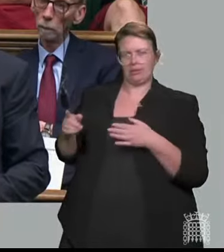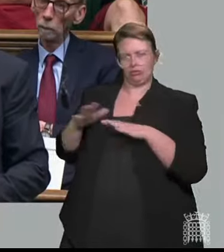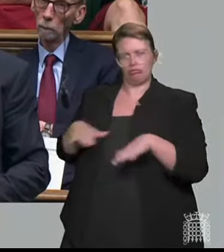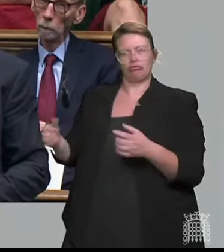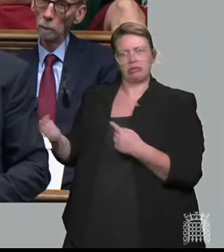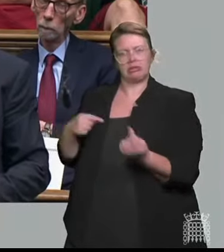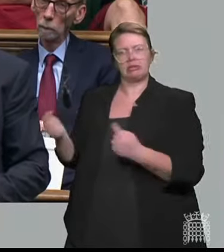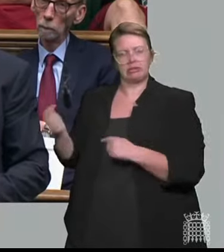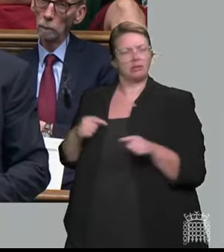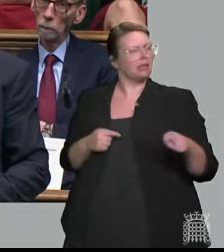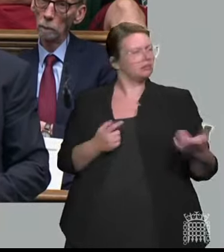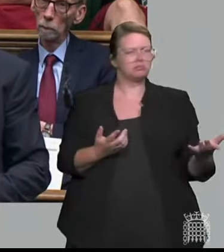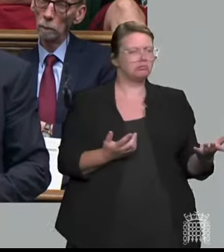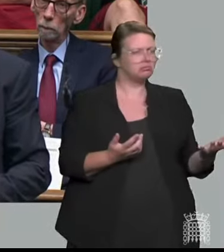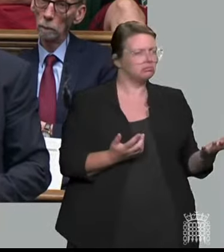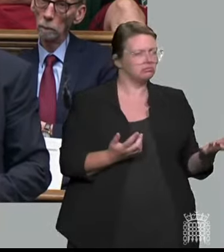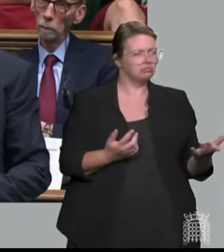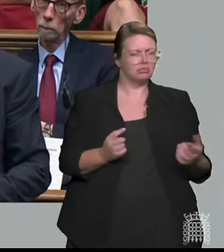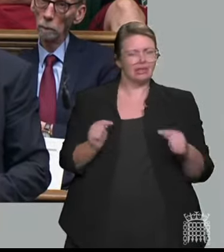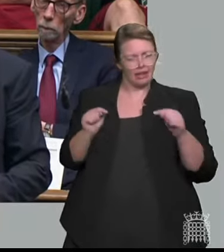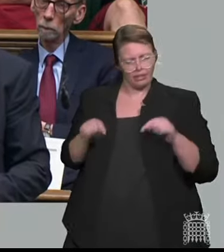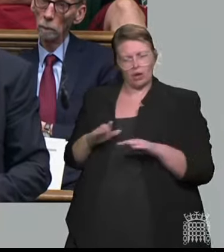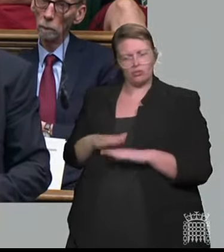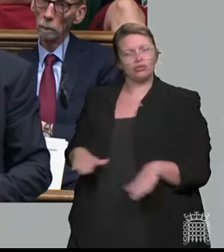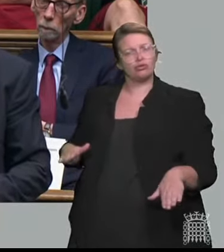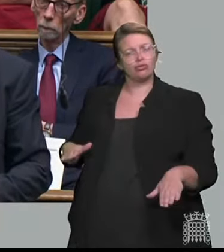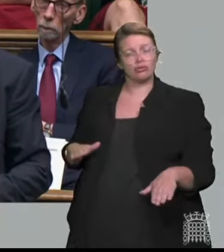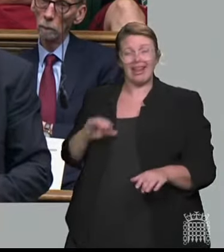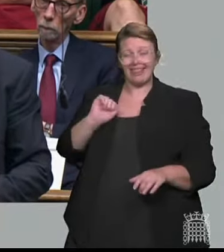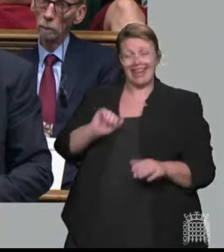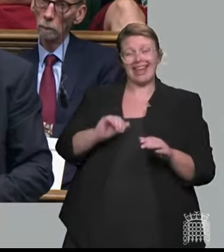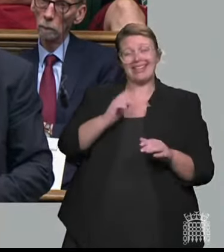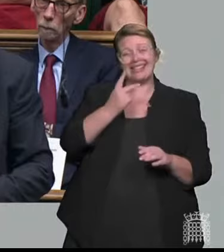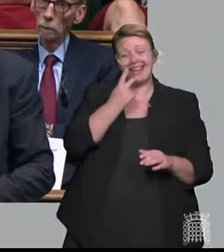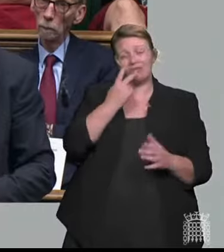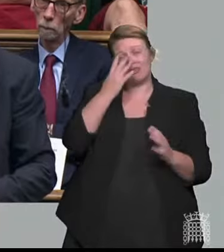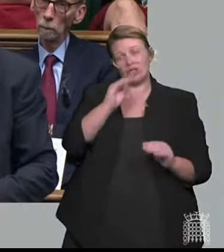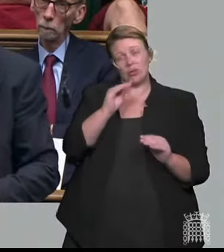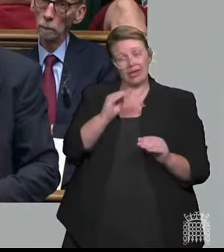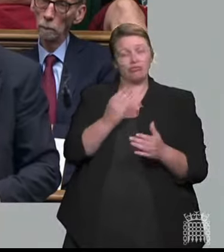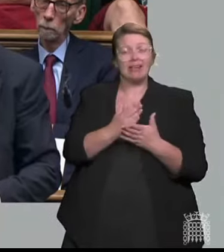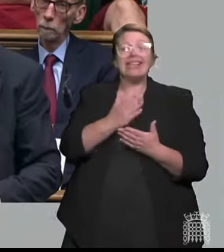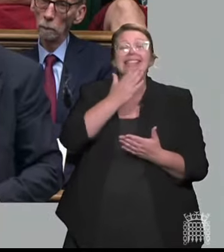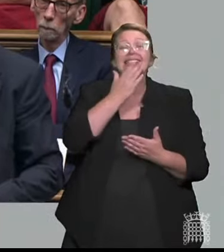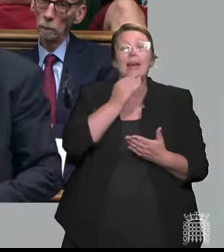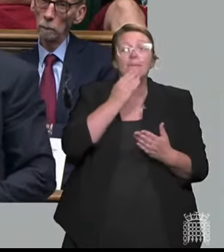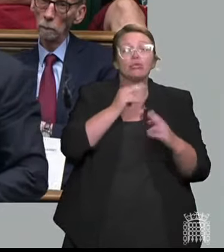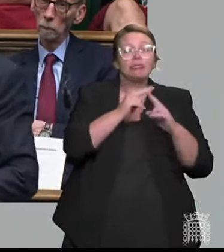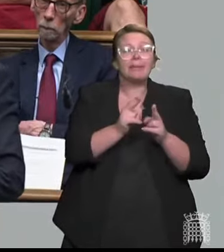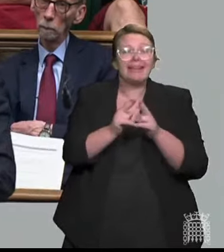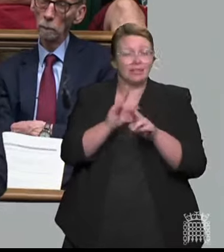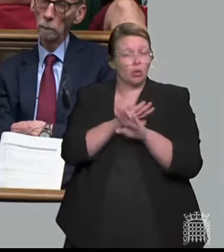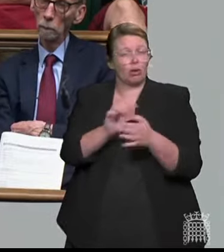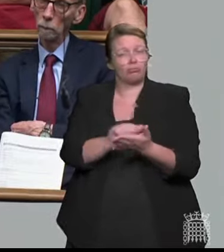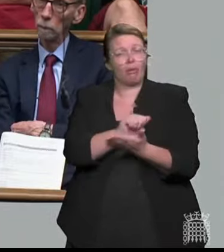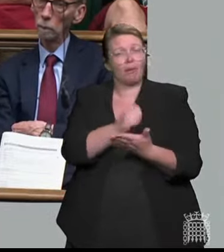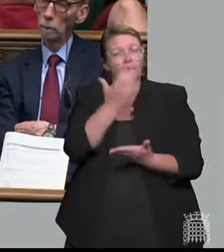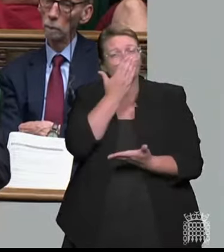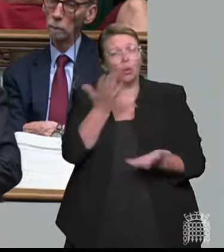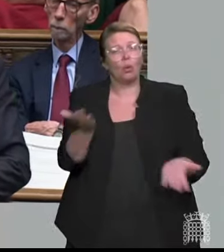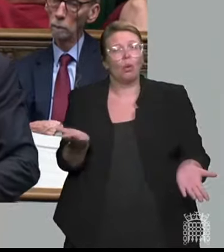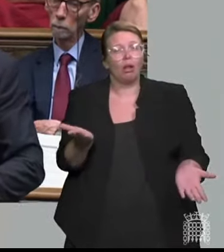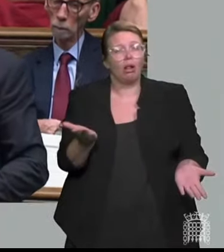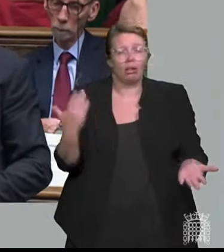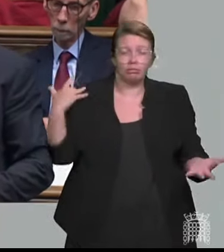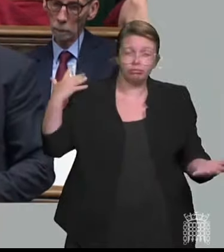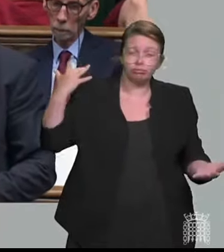that original intake are destined to spend their entire secondary education in various temporary adapted premises. Mr Speaker,